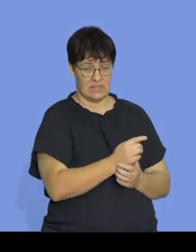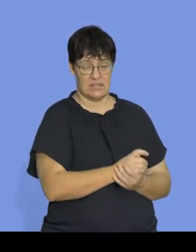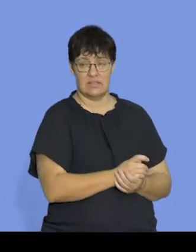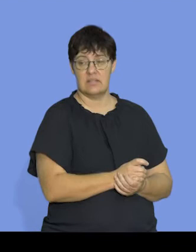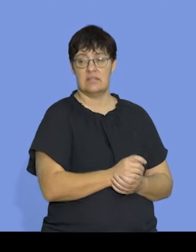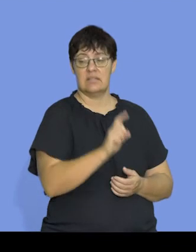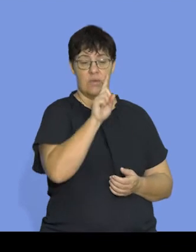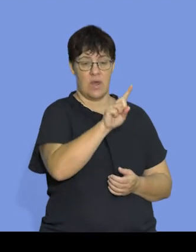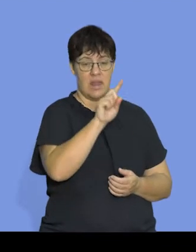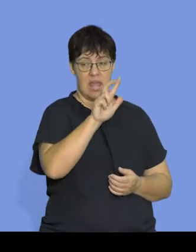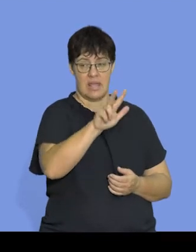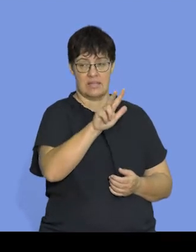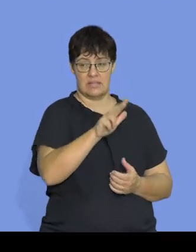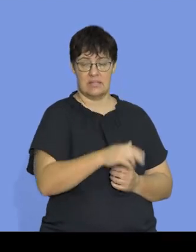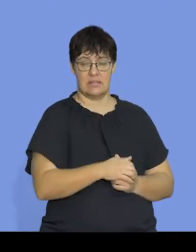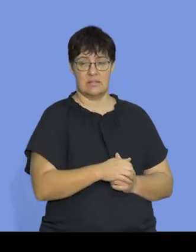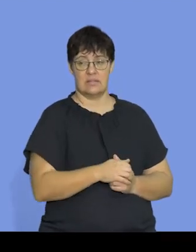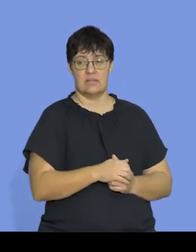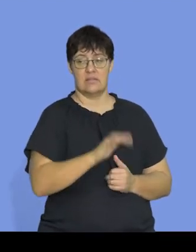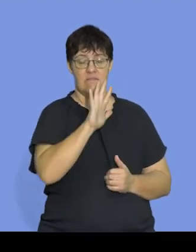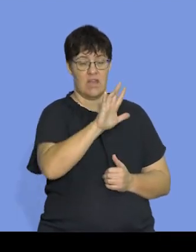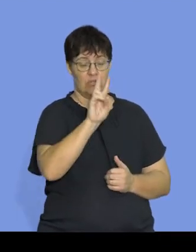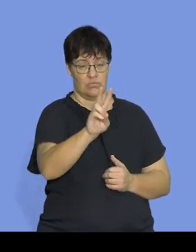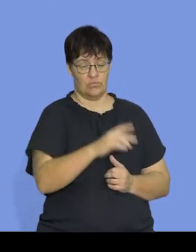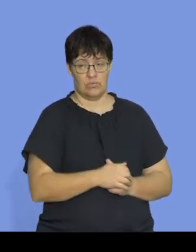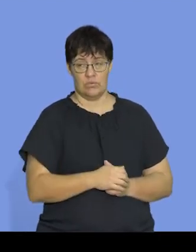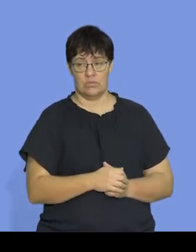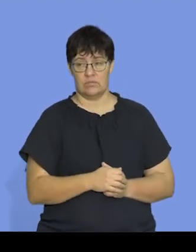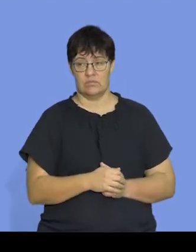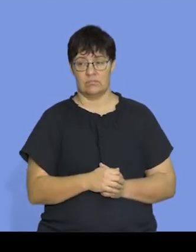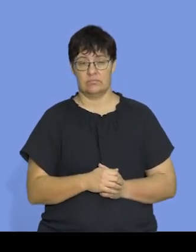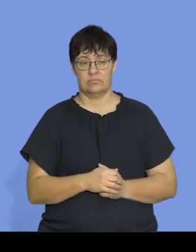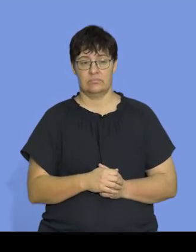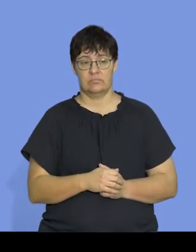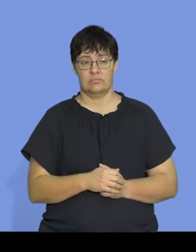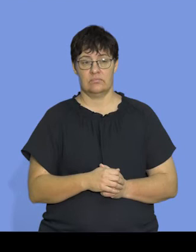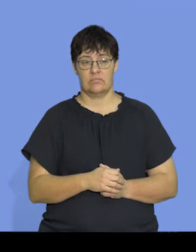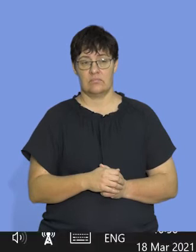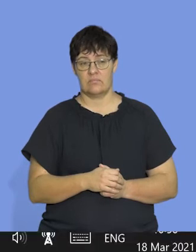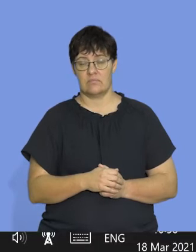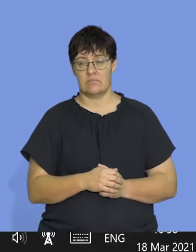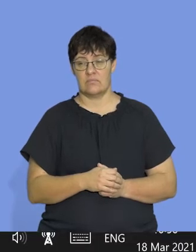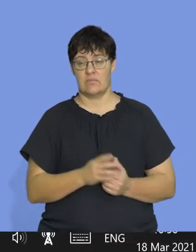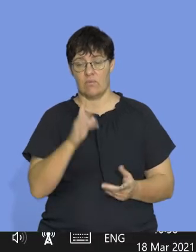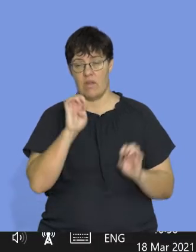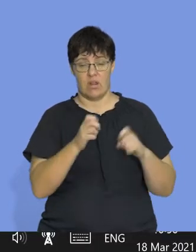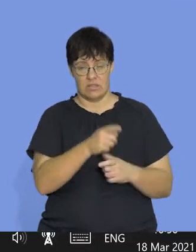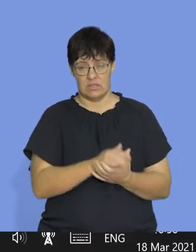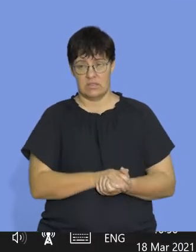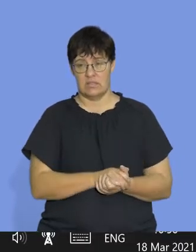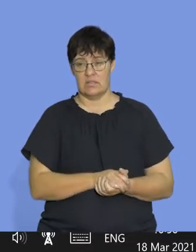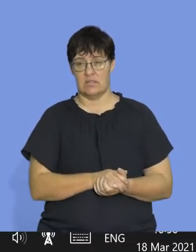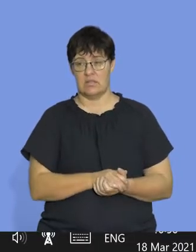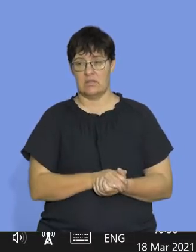is 1852, right? So if we to evaluate that, we would then